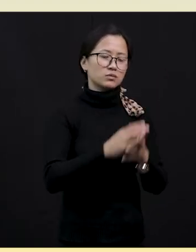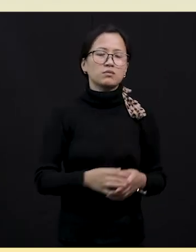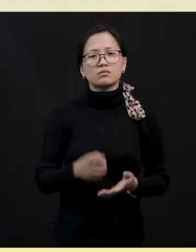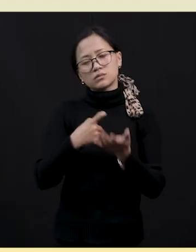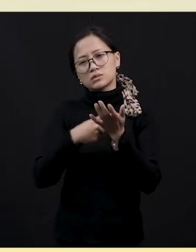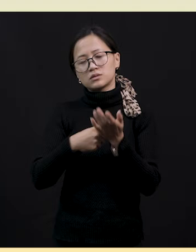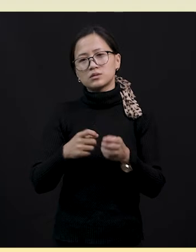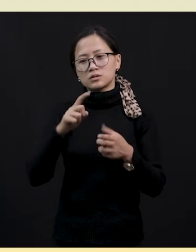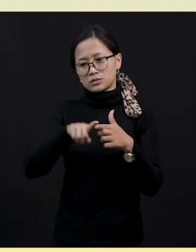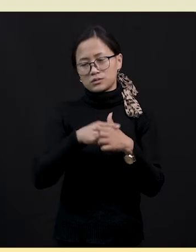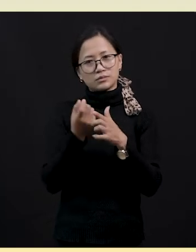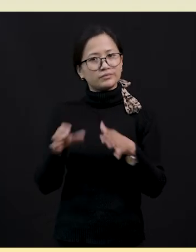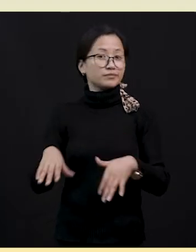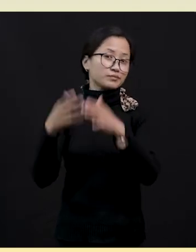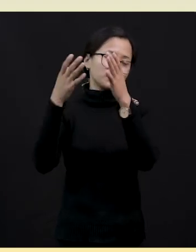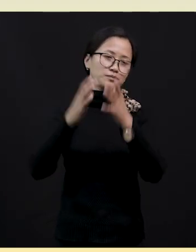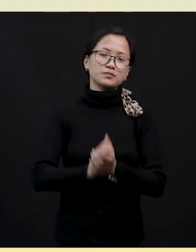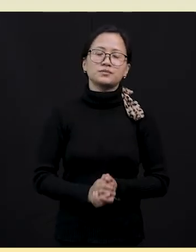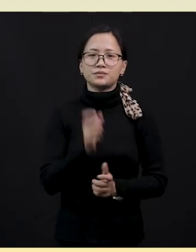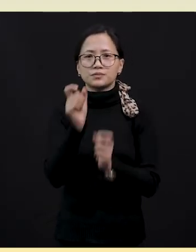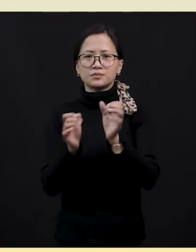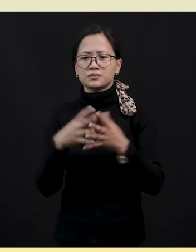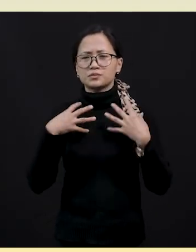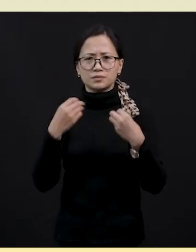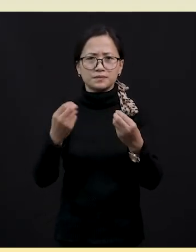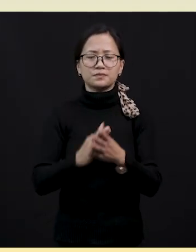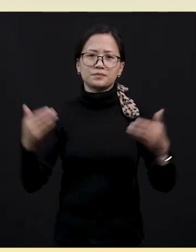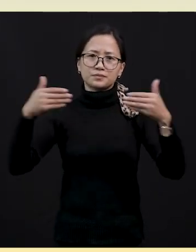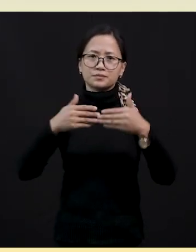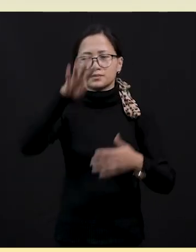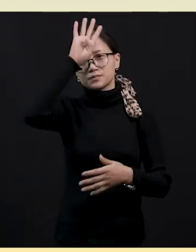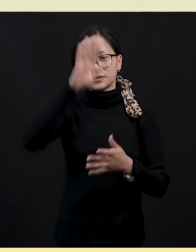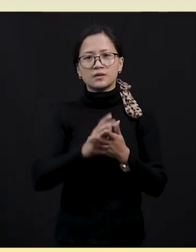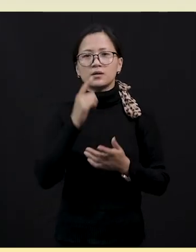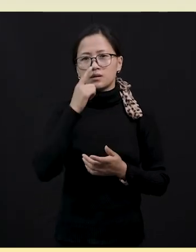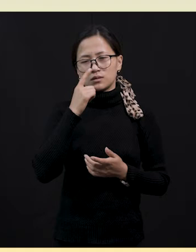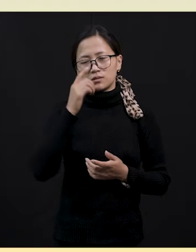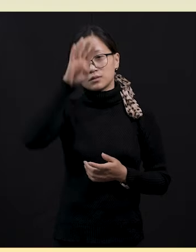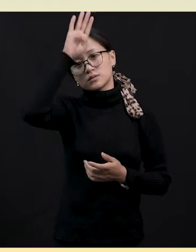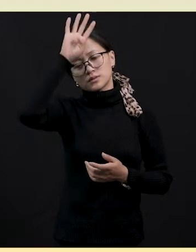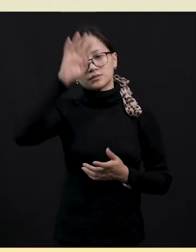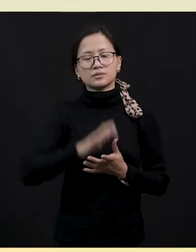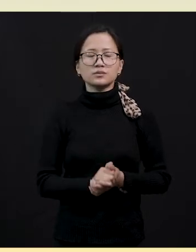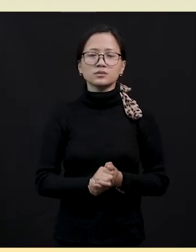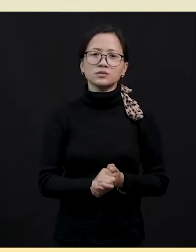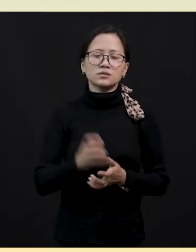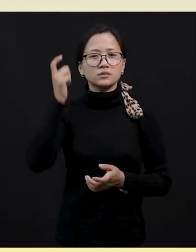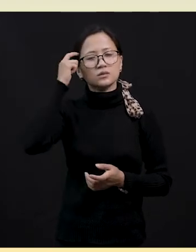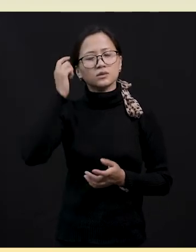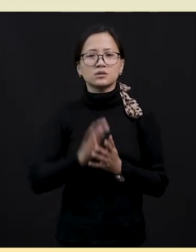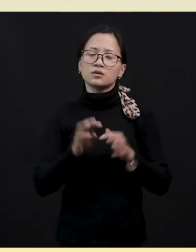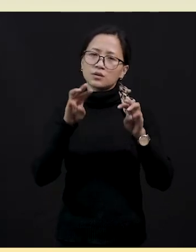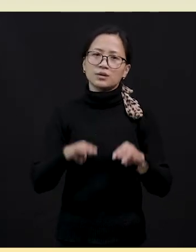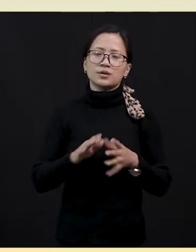He saw no one but simple people. So, he was not willing to meet kings and queens. So, that is why the king thinks that,